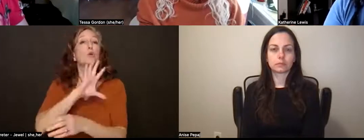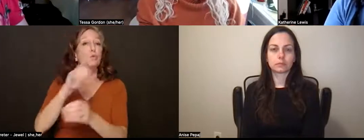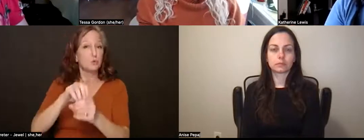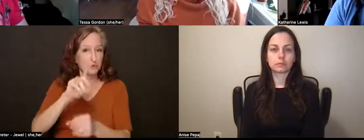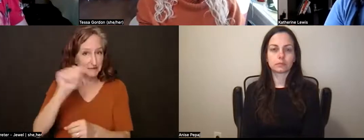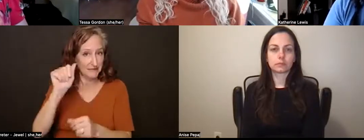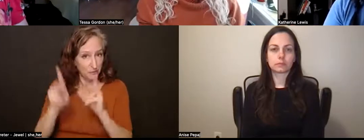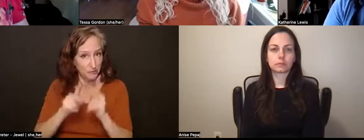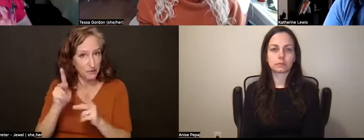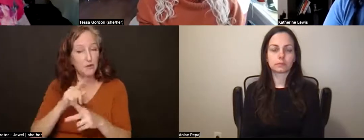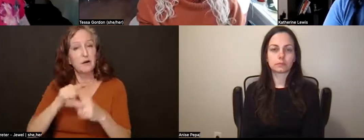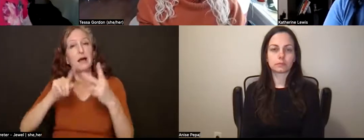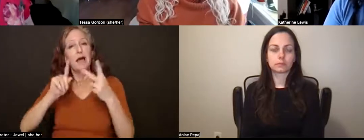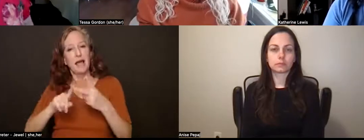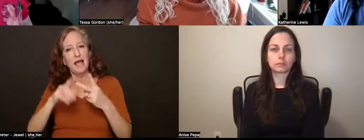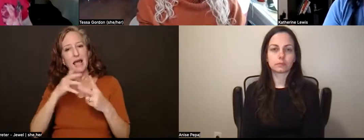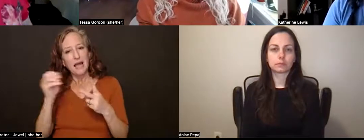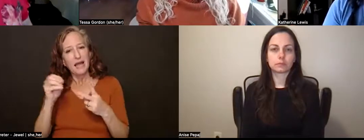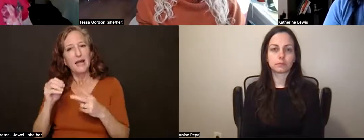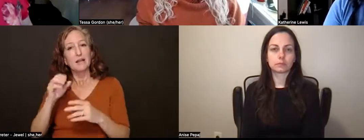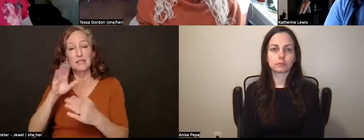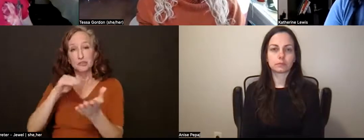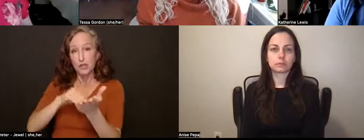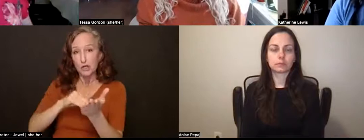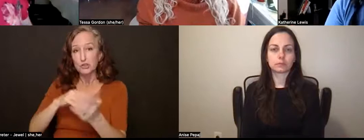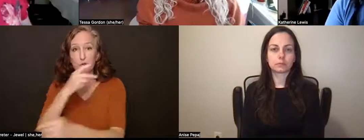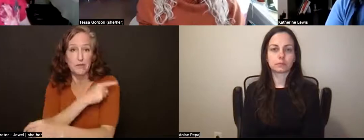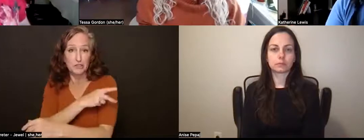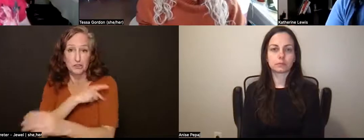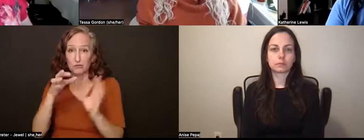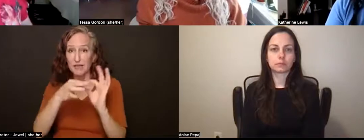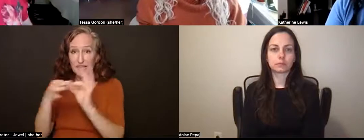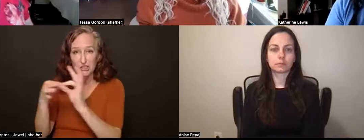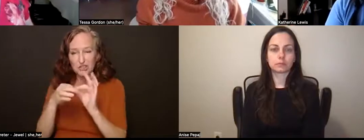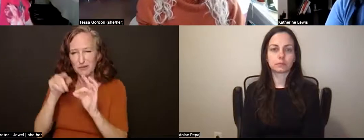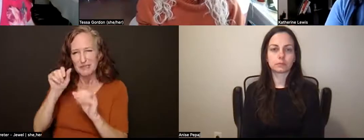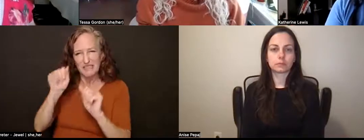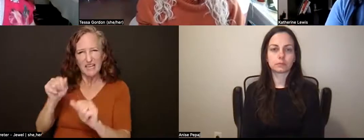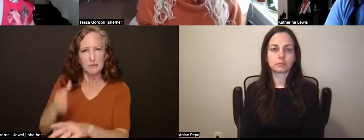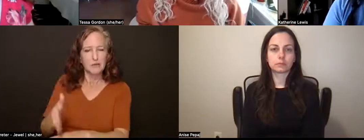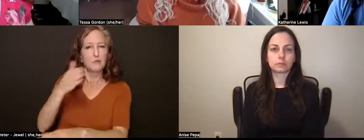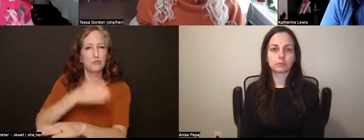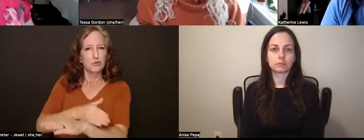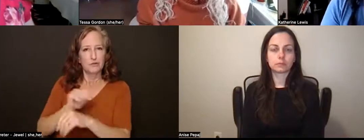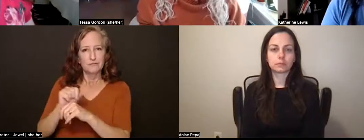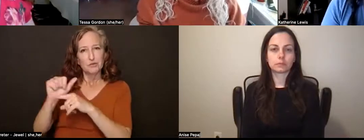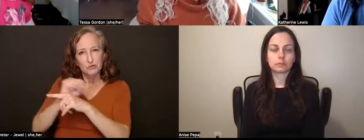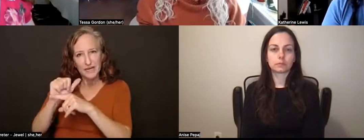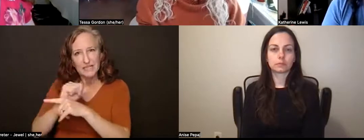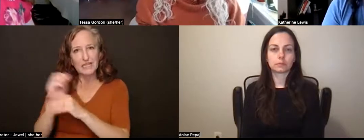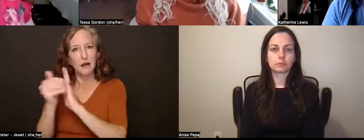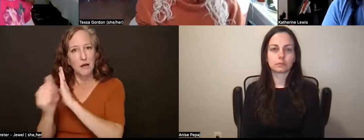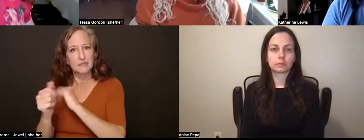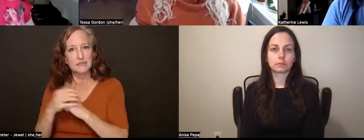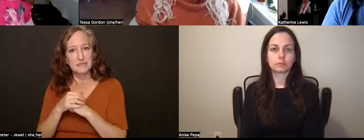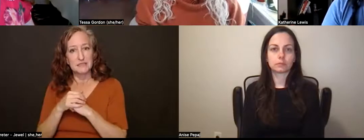the doctor-patient relationship and communication through training and competency frameworks. Do you think any of